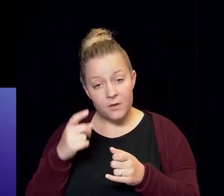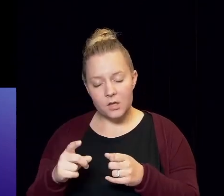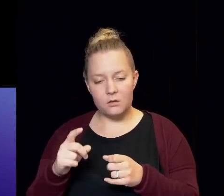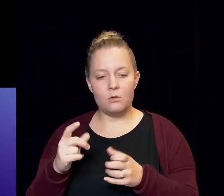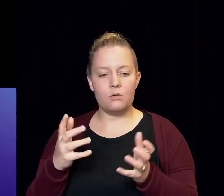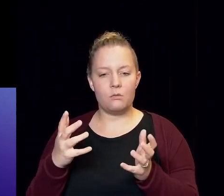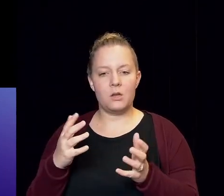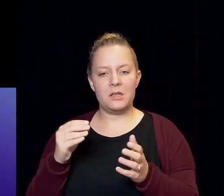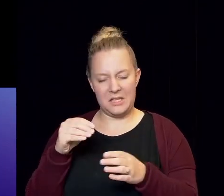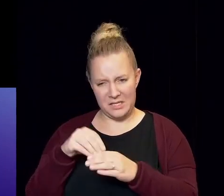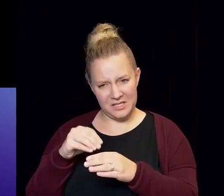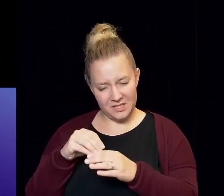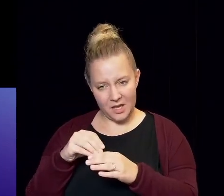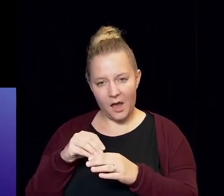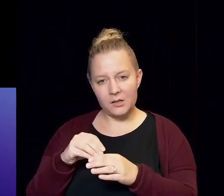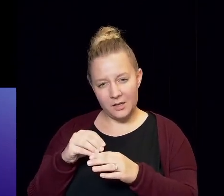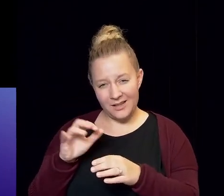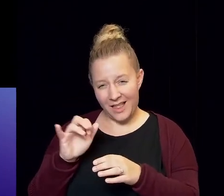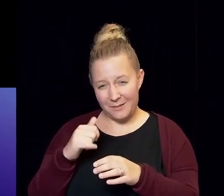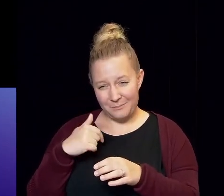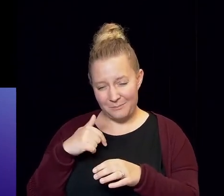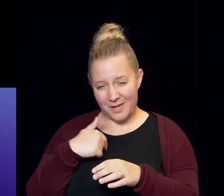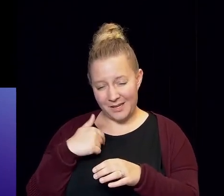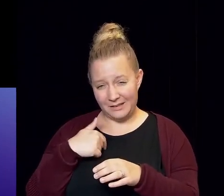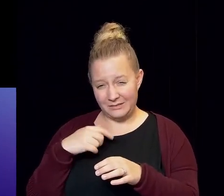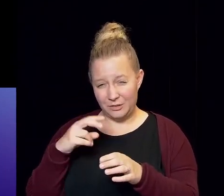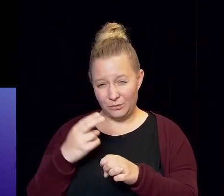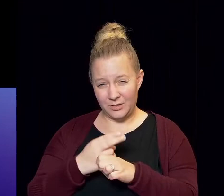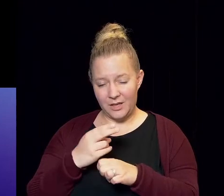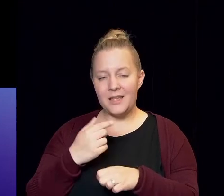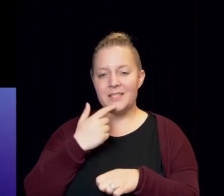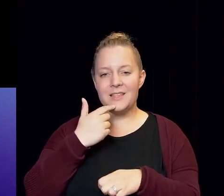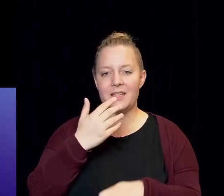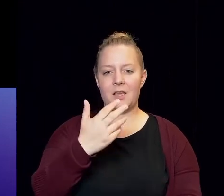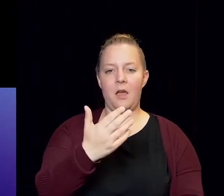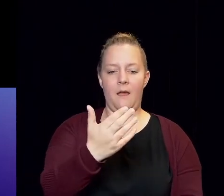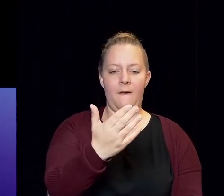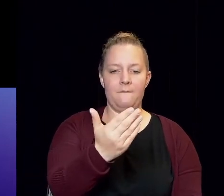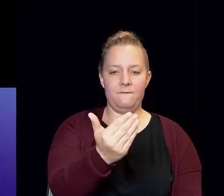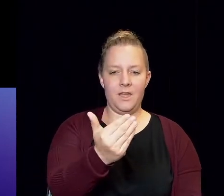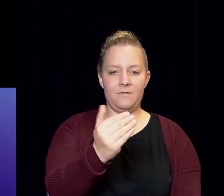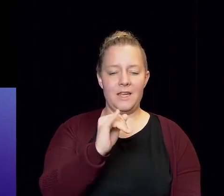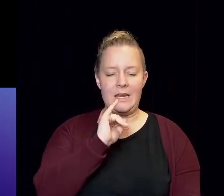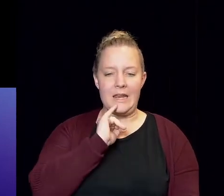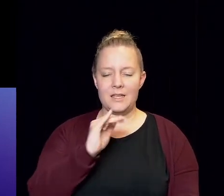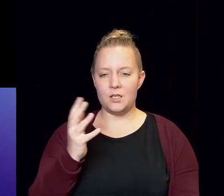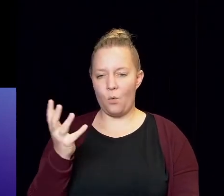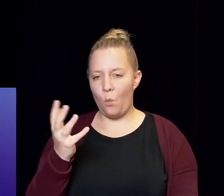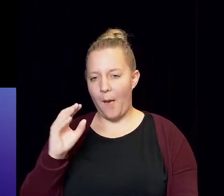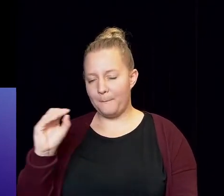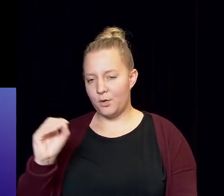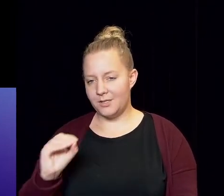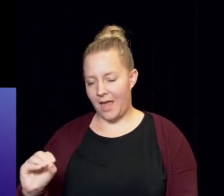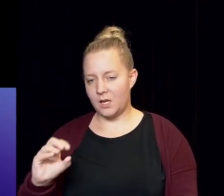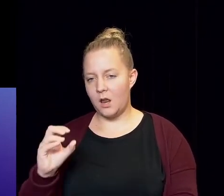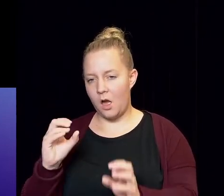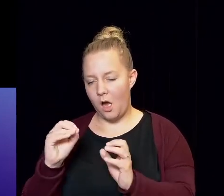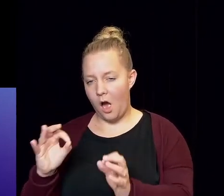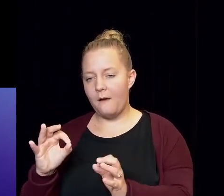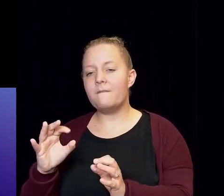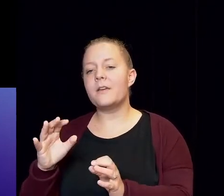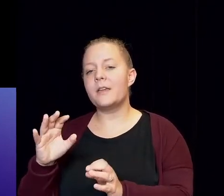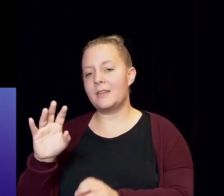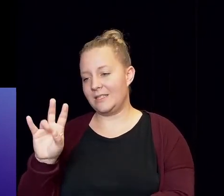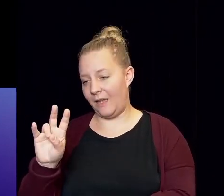looking just on the inside like me, this is the problem that said 15 is what percent of 75. I'm just going to put the percent sign here.